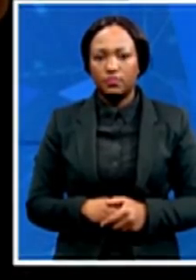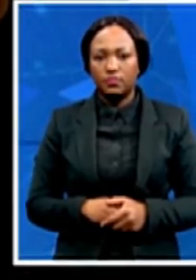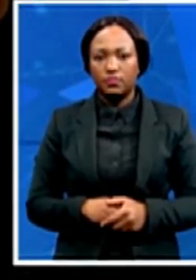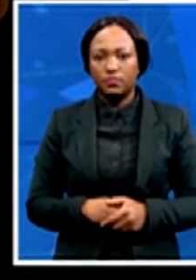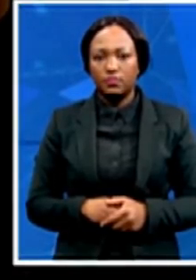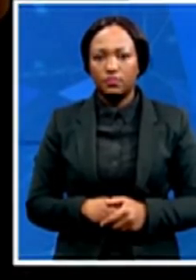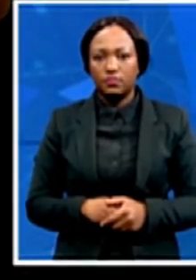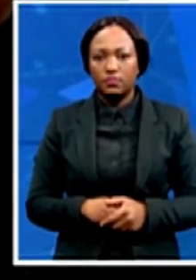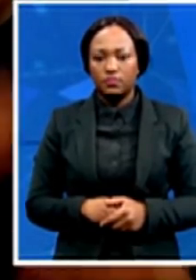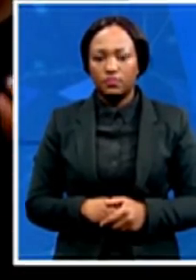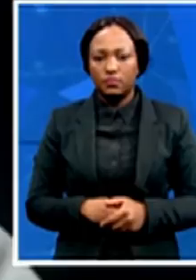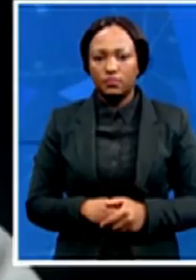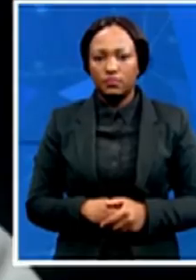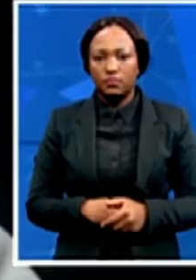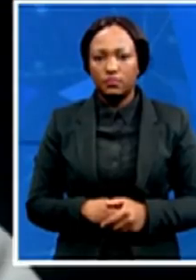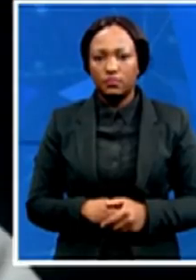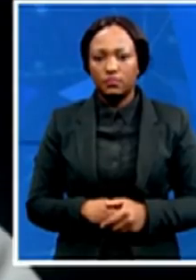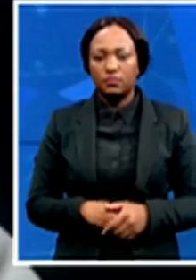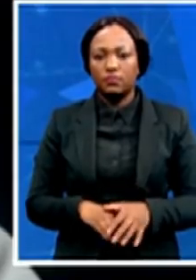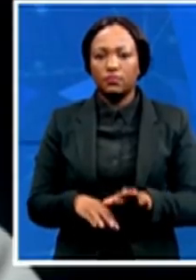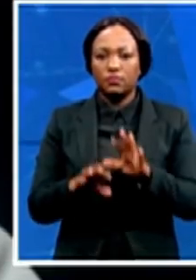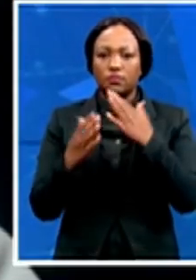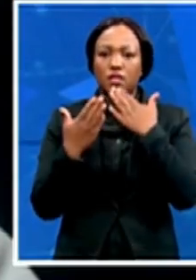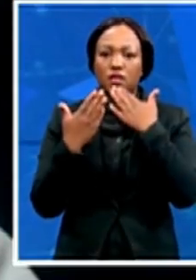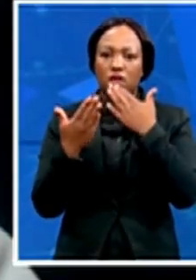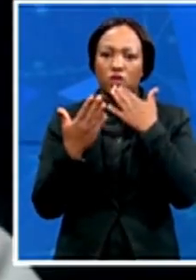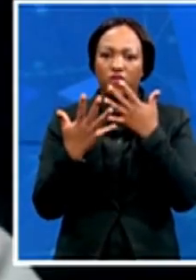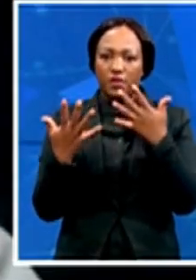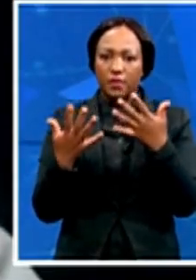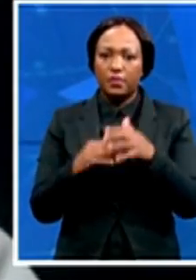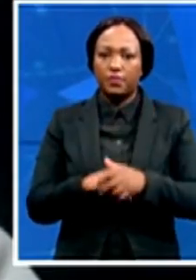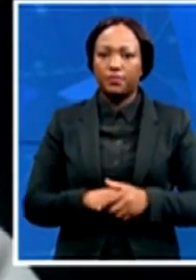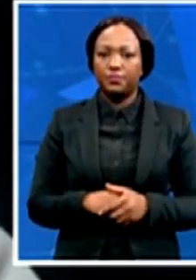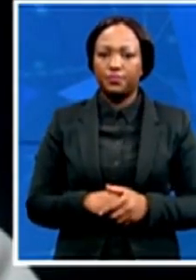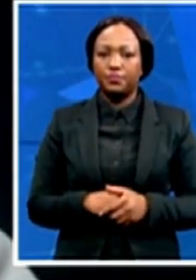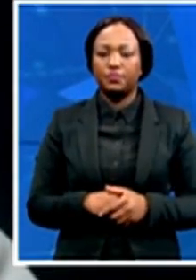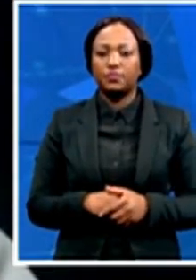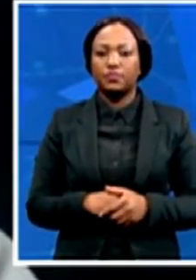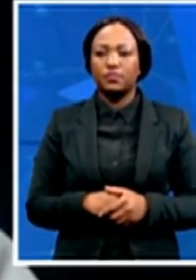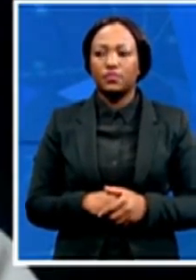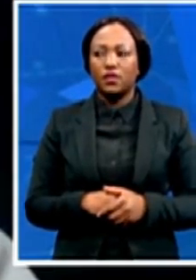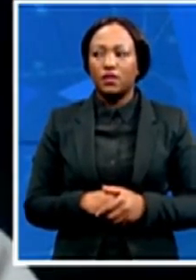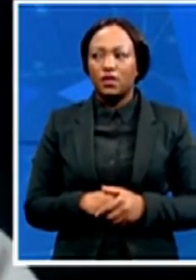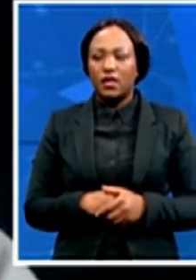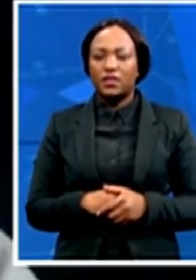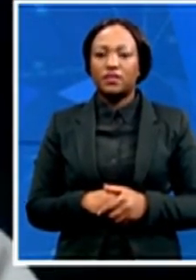Thank you very much, Dr. Klitty. We will now hand over to Professor Bekker to provide us with her presentation.